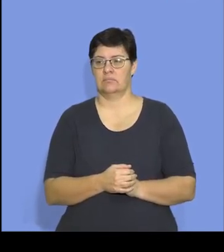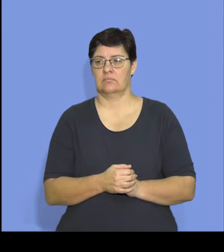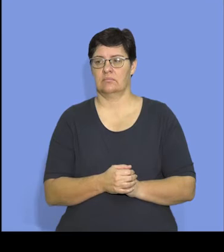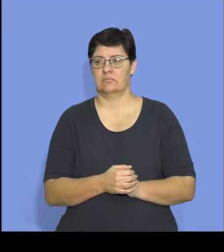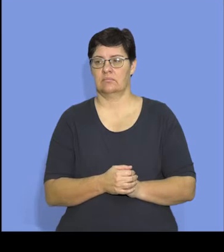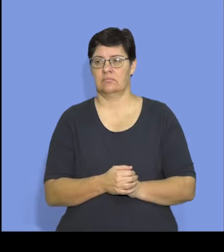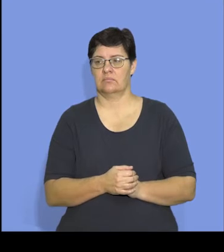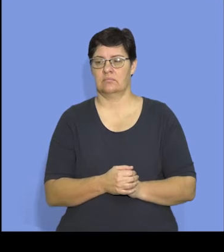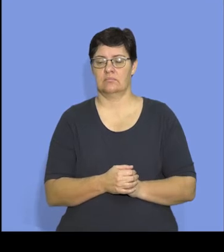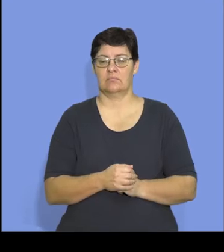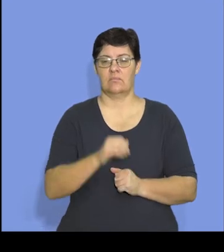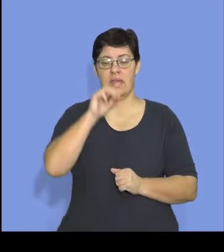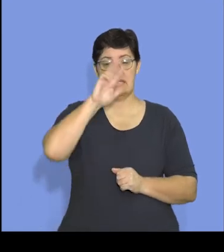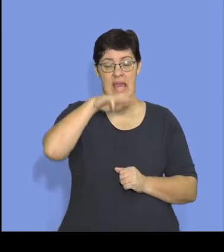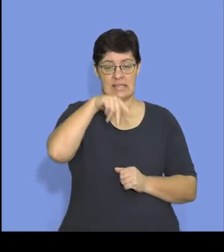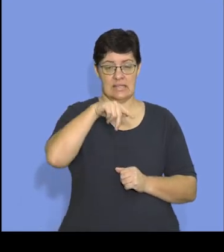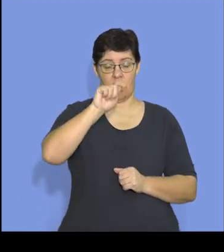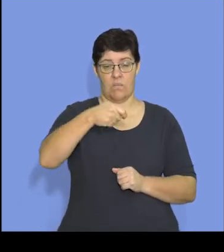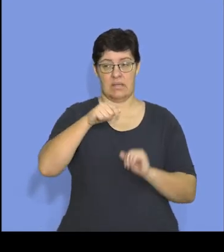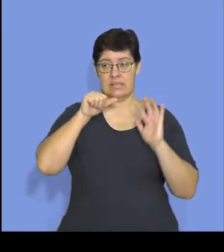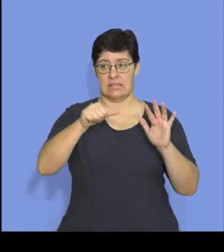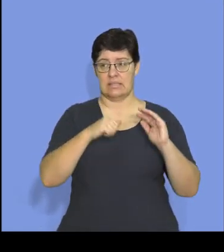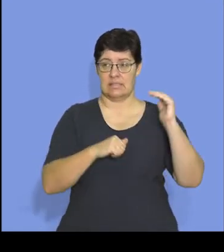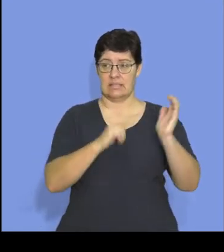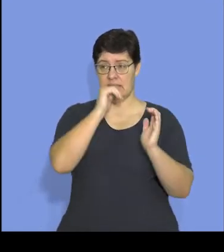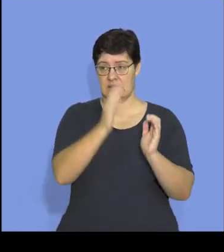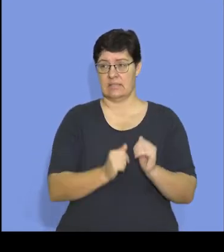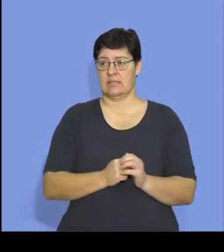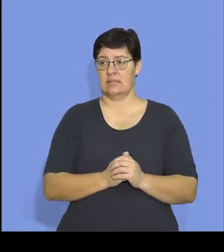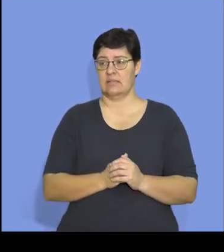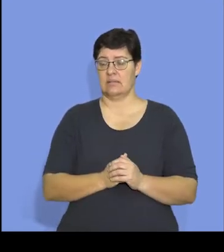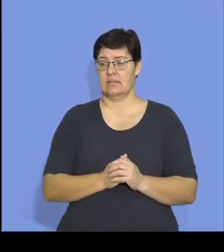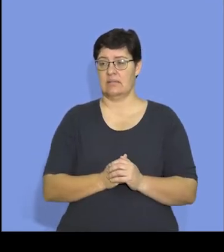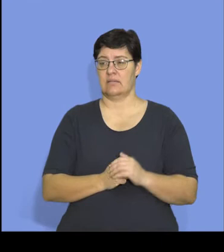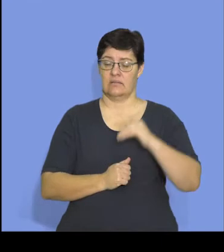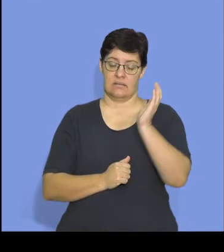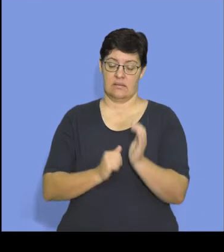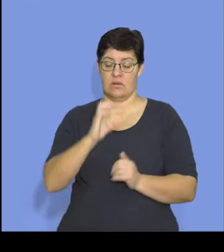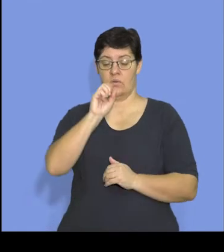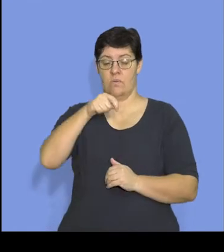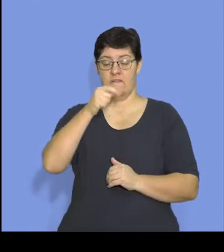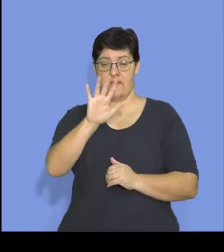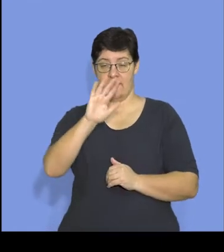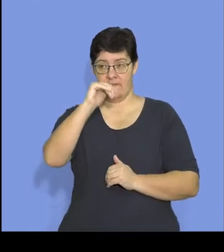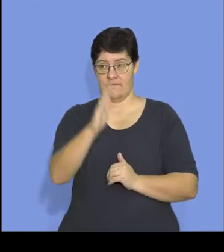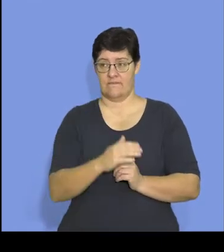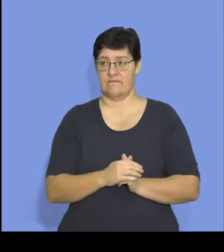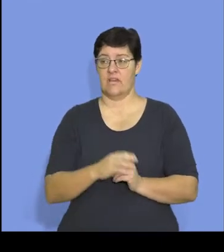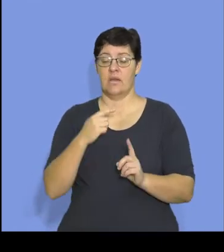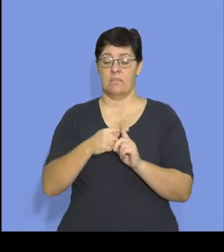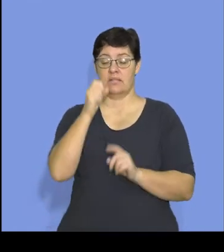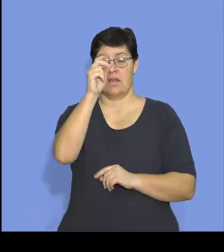So 19,6 times 0,5 plus a